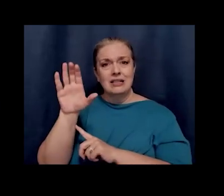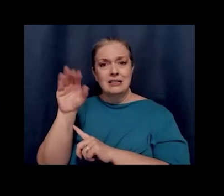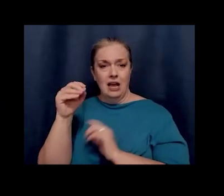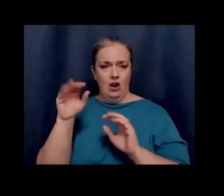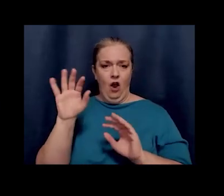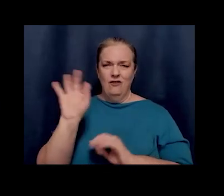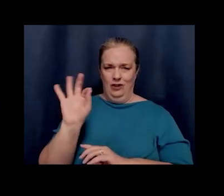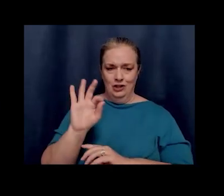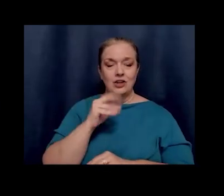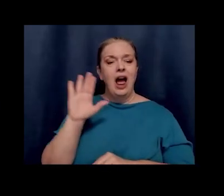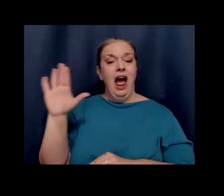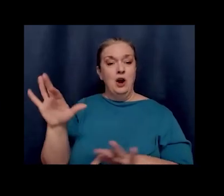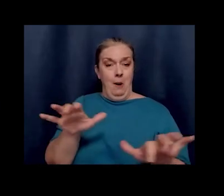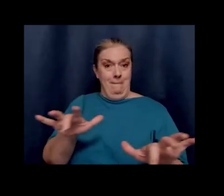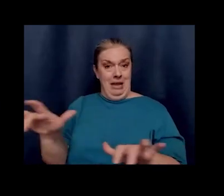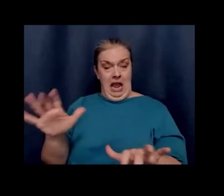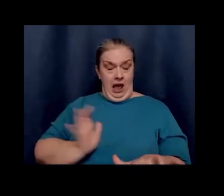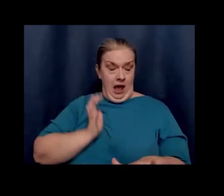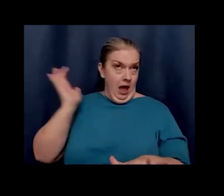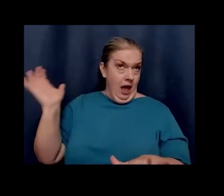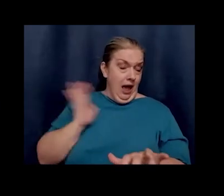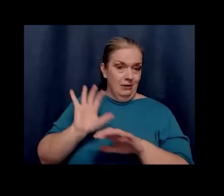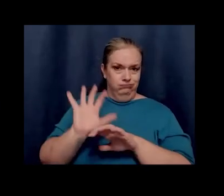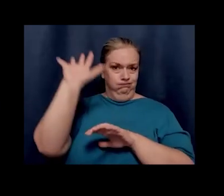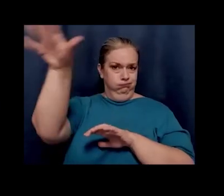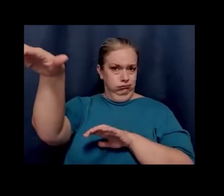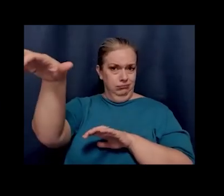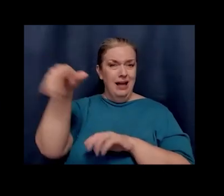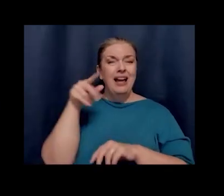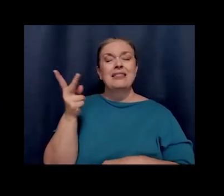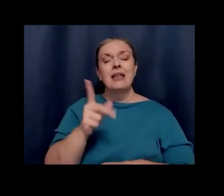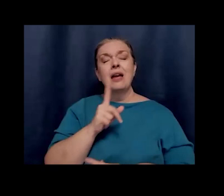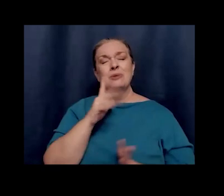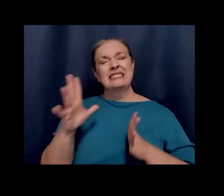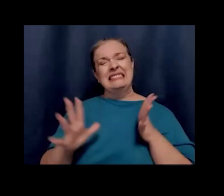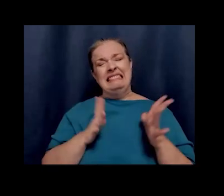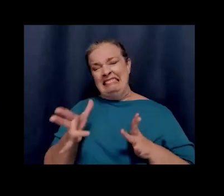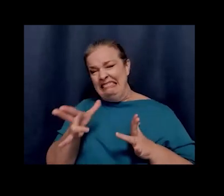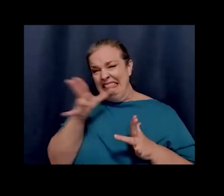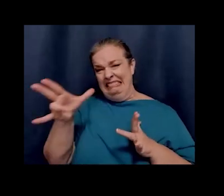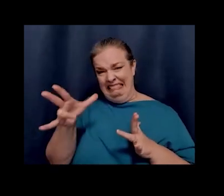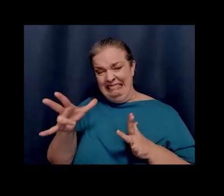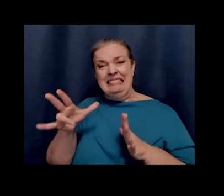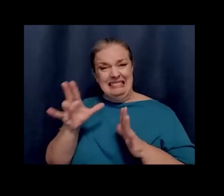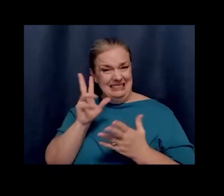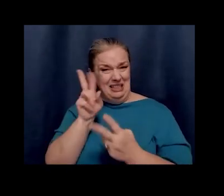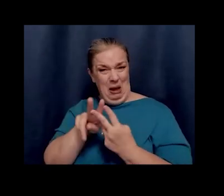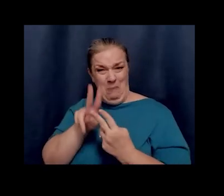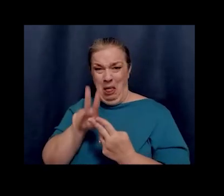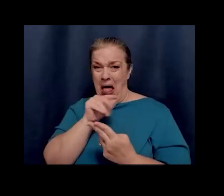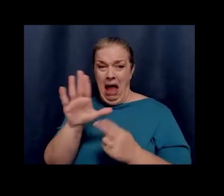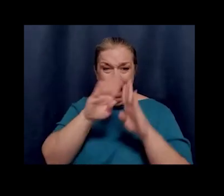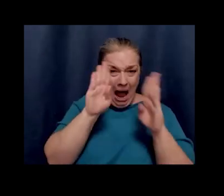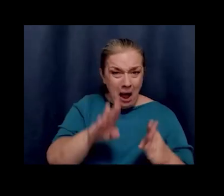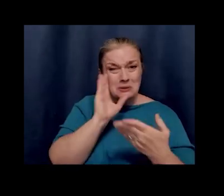impressive piano in the back. This was a glamorous couple, and this house and photos of them reflect that. But I want to